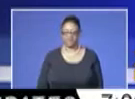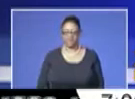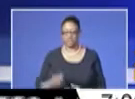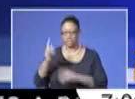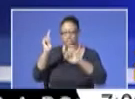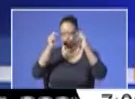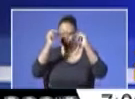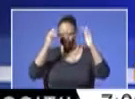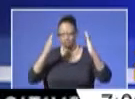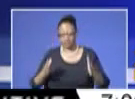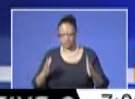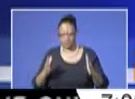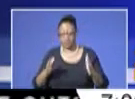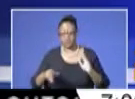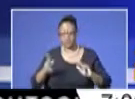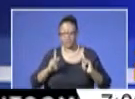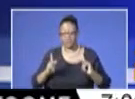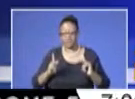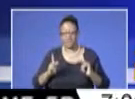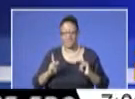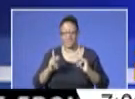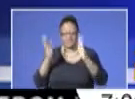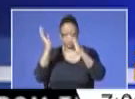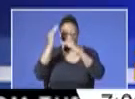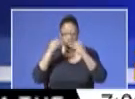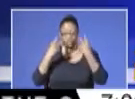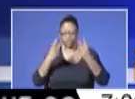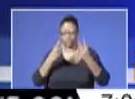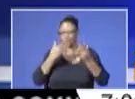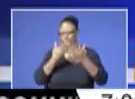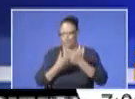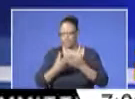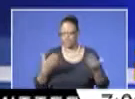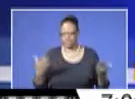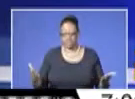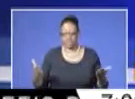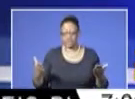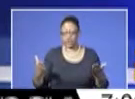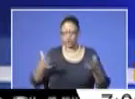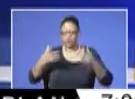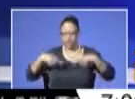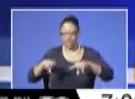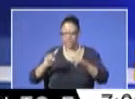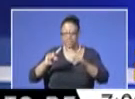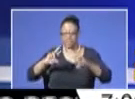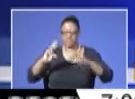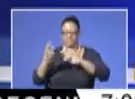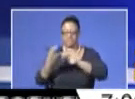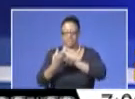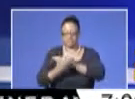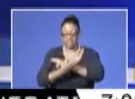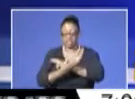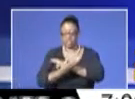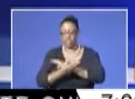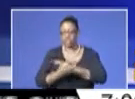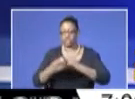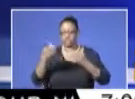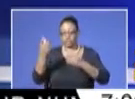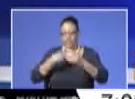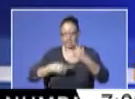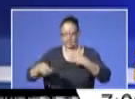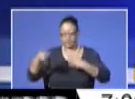Tourism officials anticipate a positive outcome from the Tourism Readiness and Recovery Plan to welcome guests back to the Bahamas.